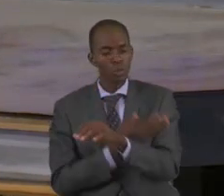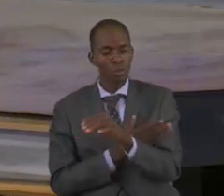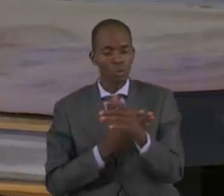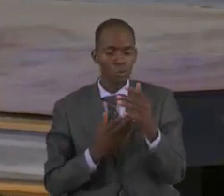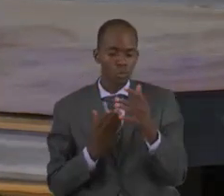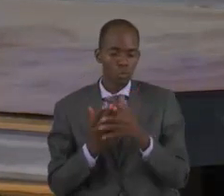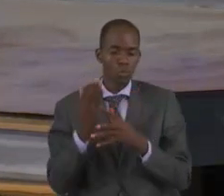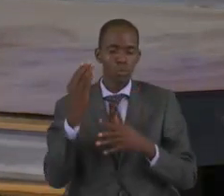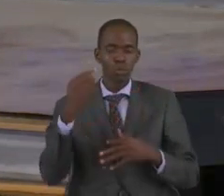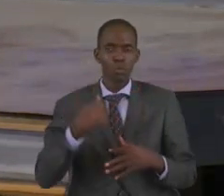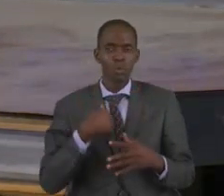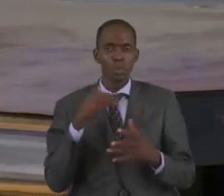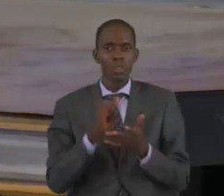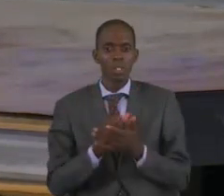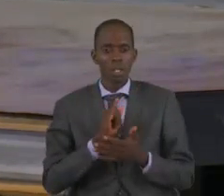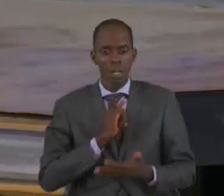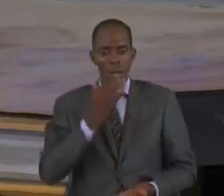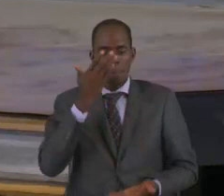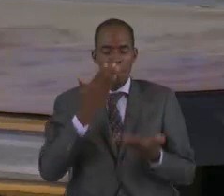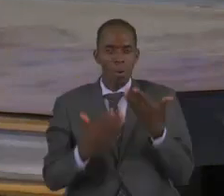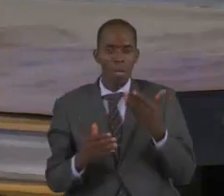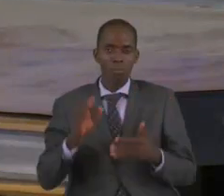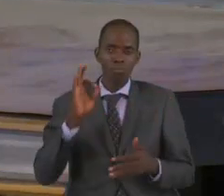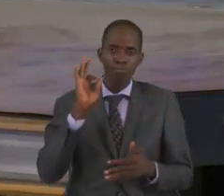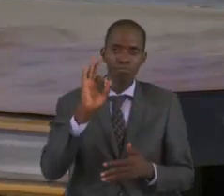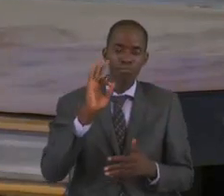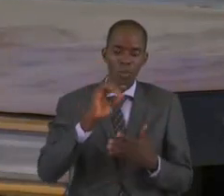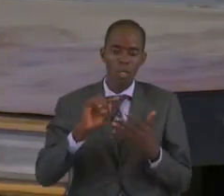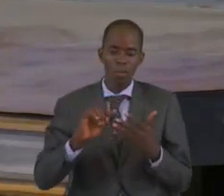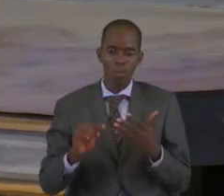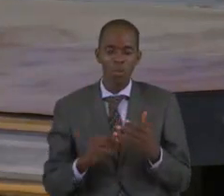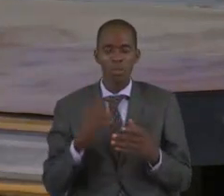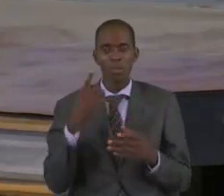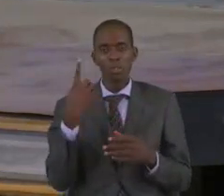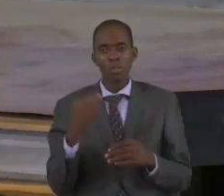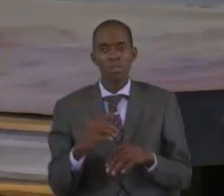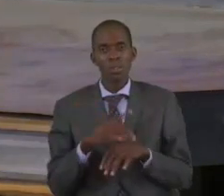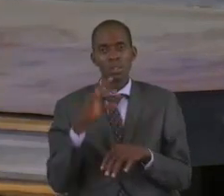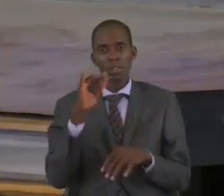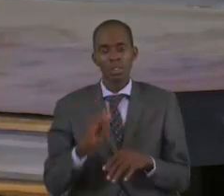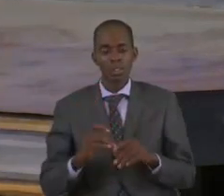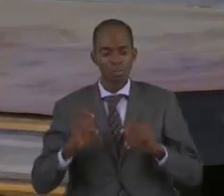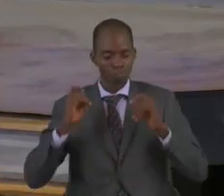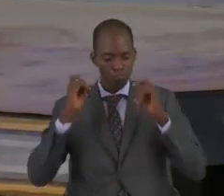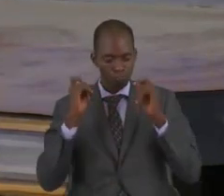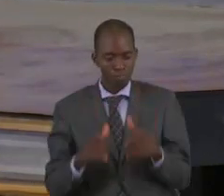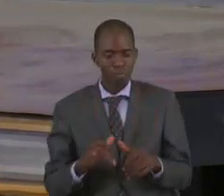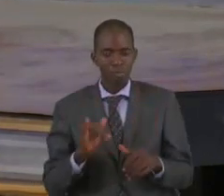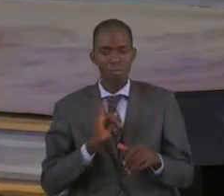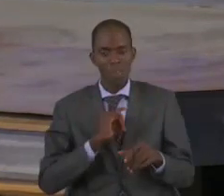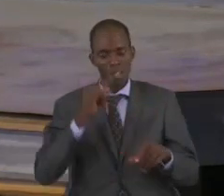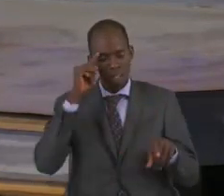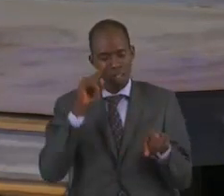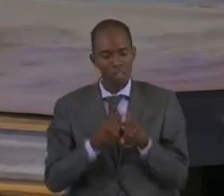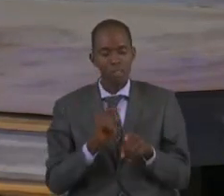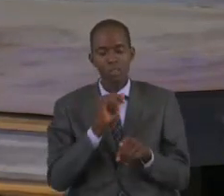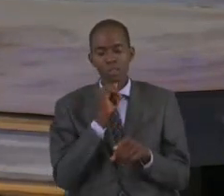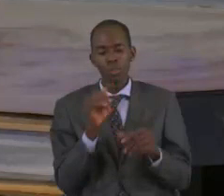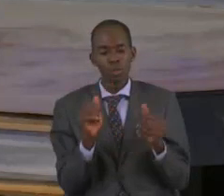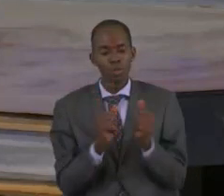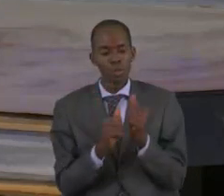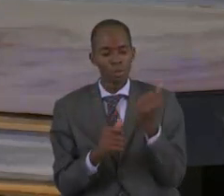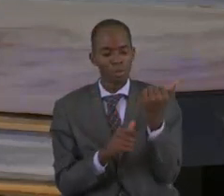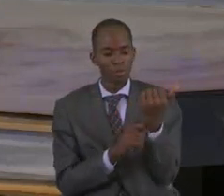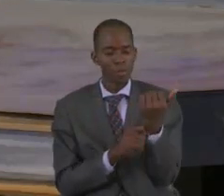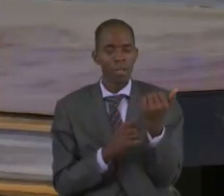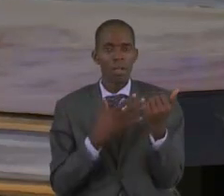I might preach among the heathen. Immediately I conferred not with flesh